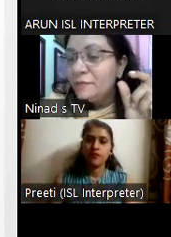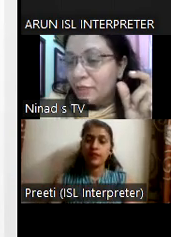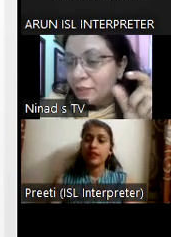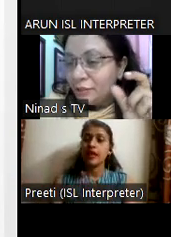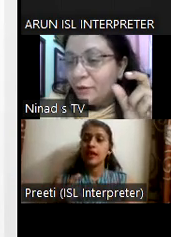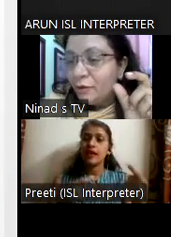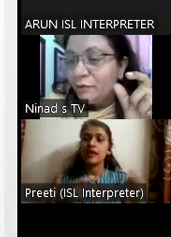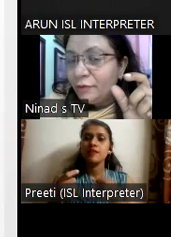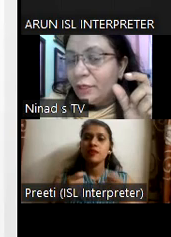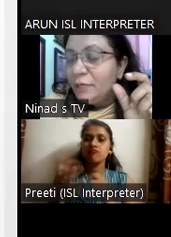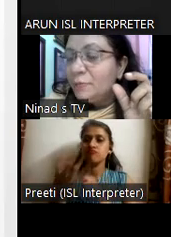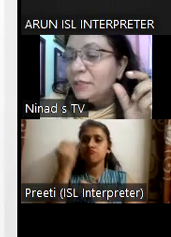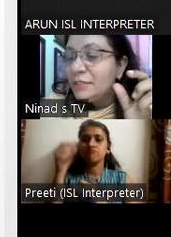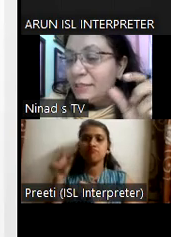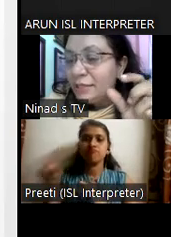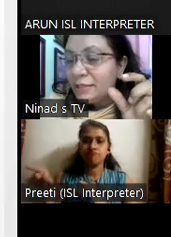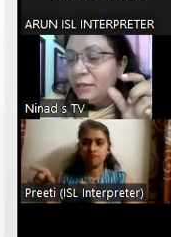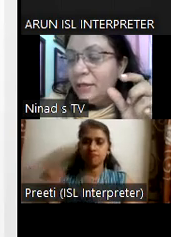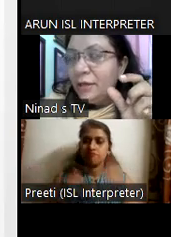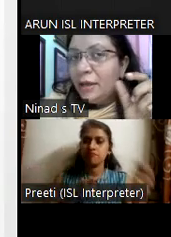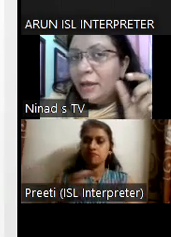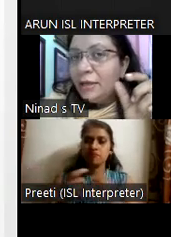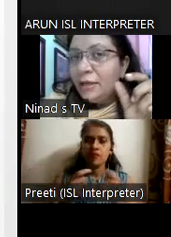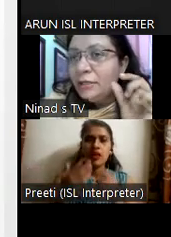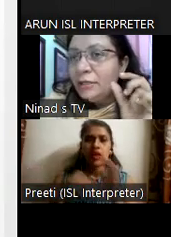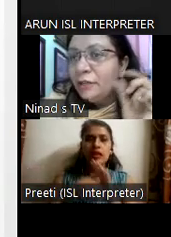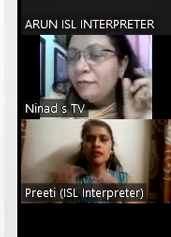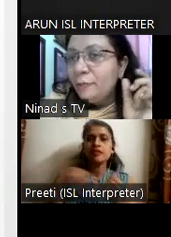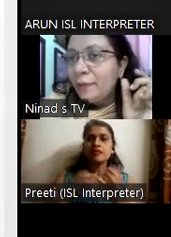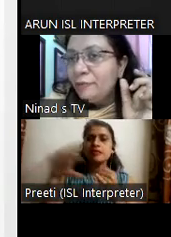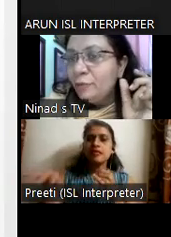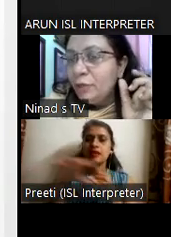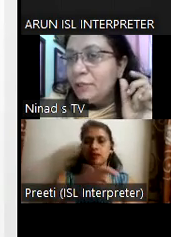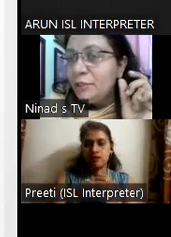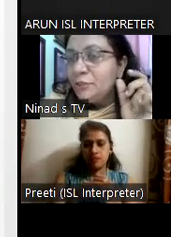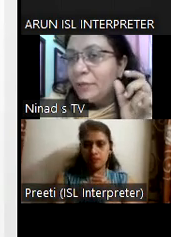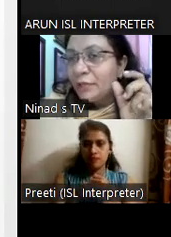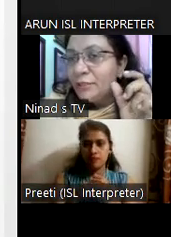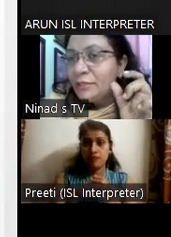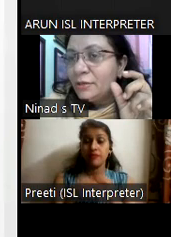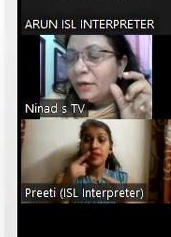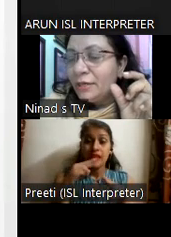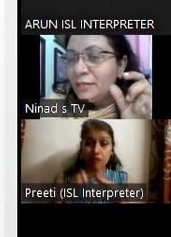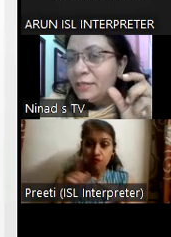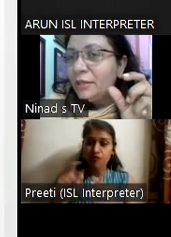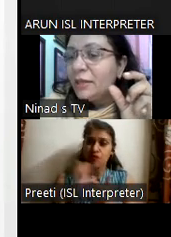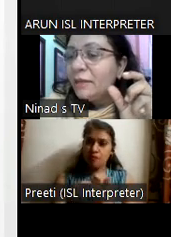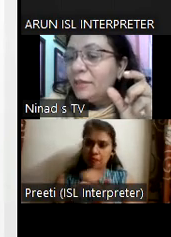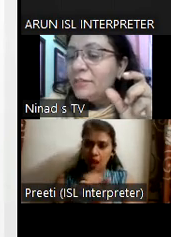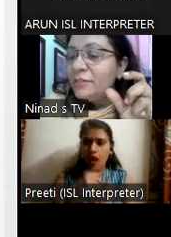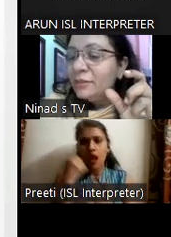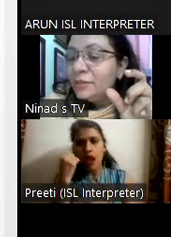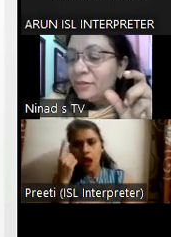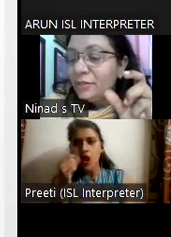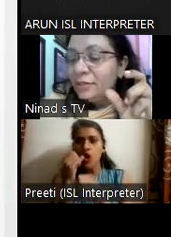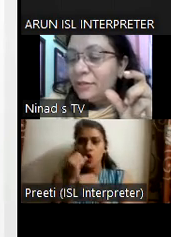administrative structure of any particular state. And if you learned to practice or understand the